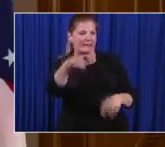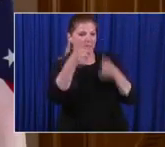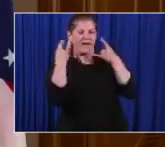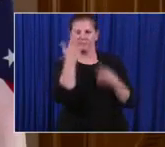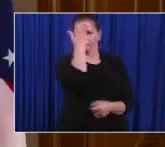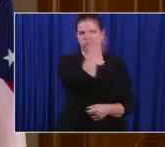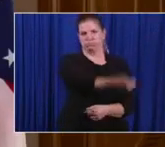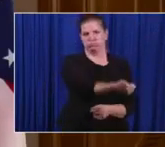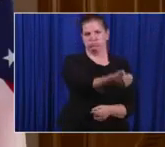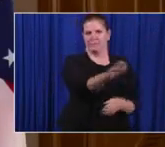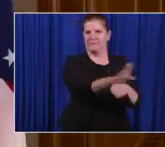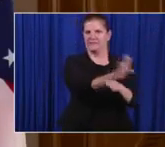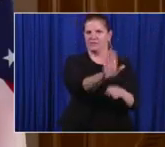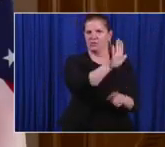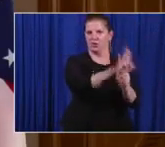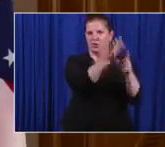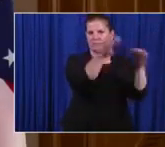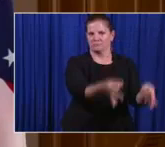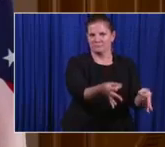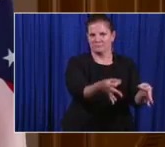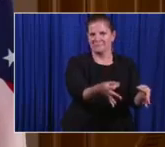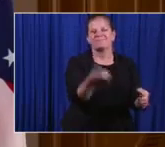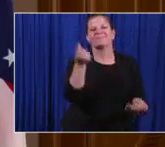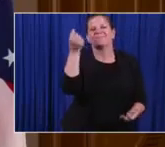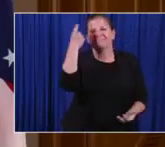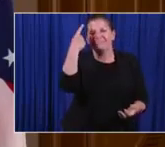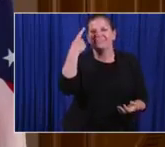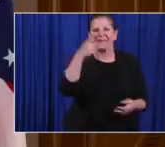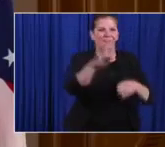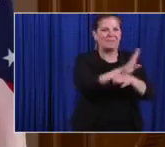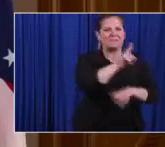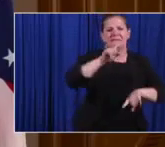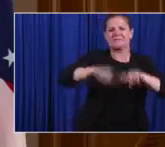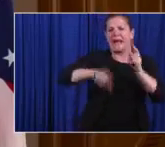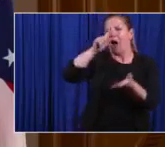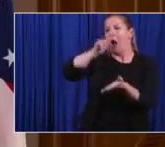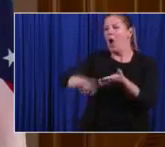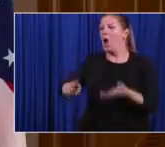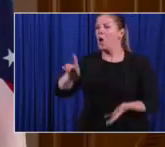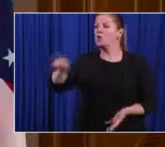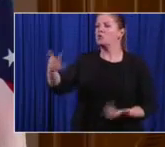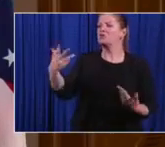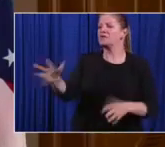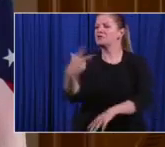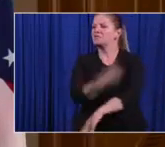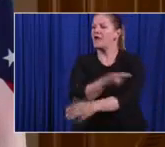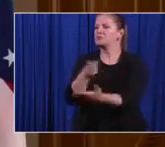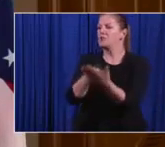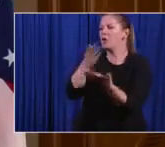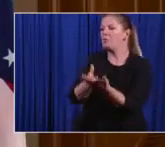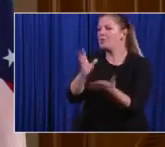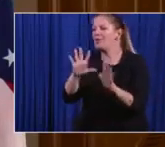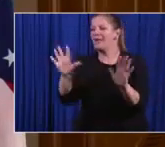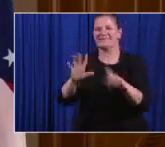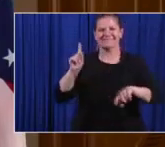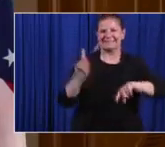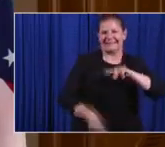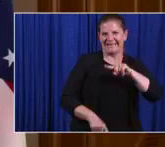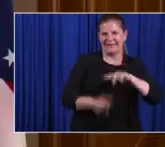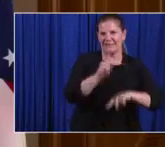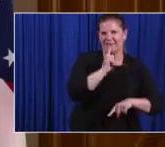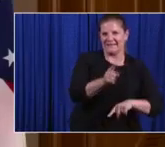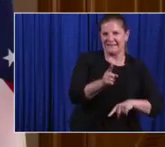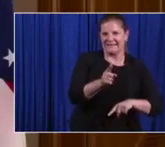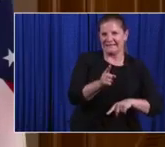certainly has no way to check vaccination status. If a business chooses to require masking for the employees and customers, that